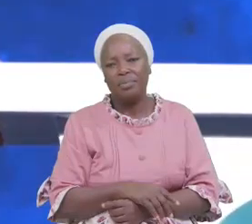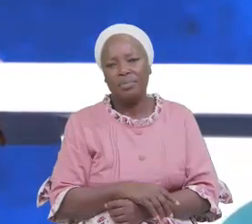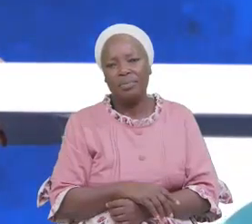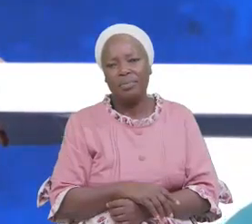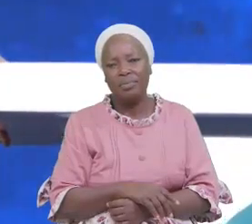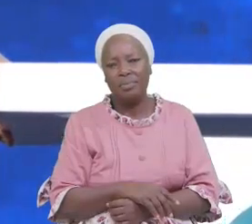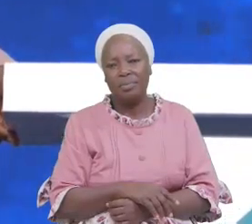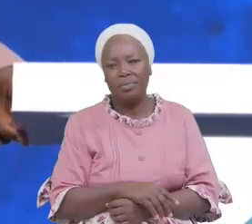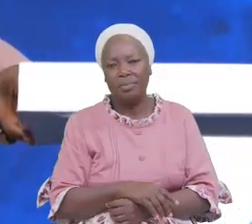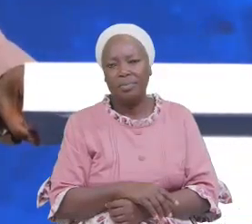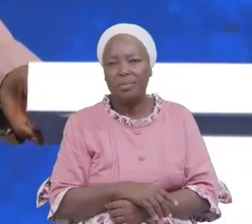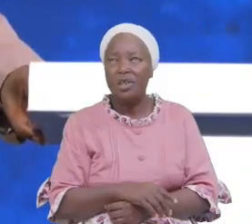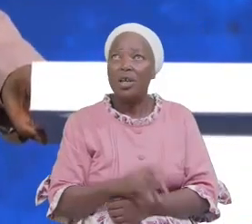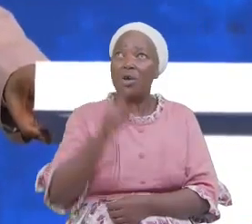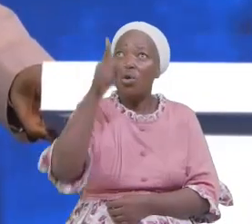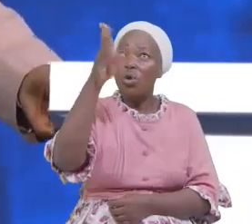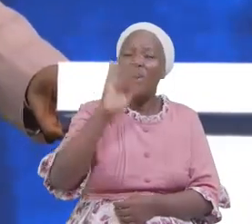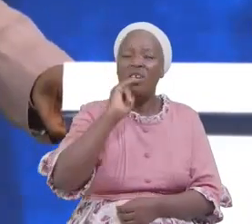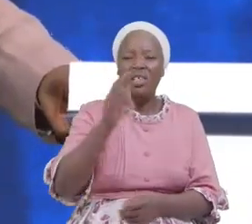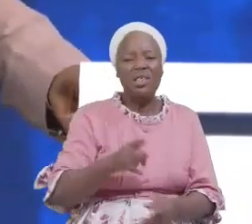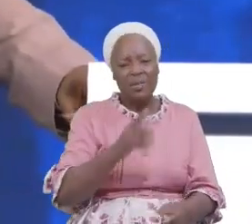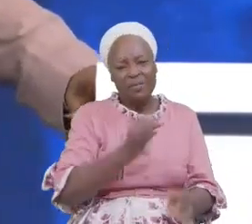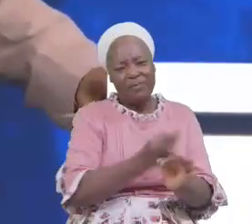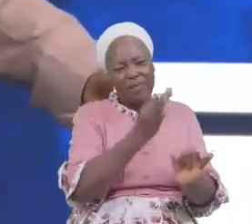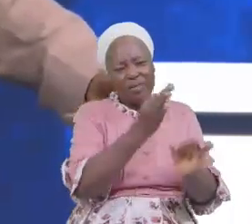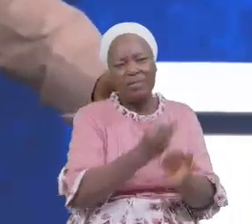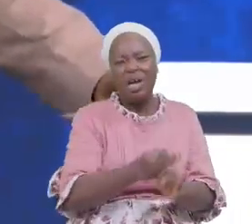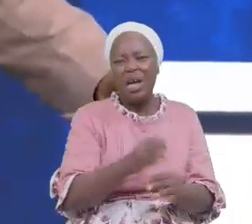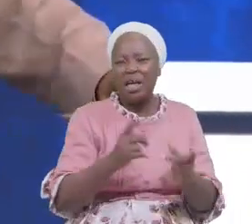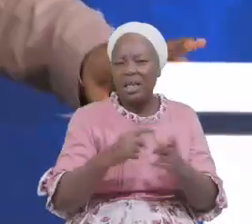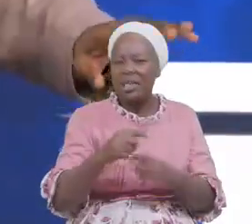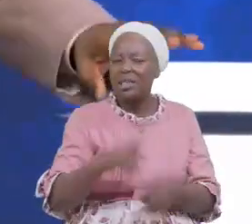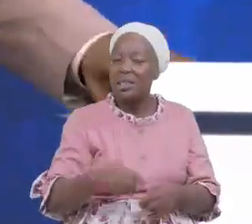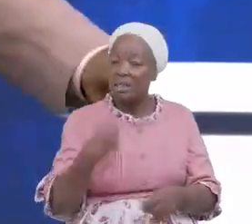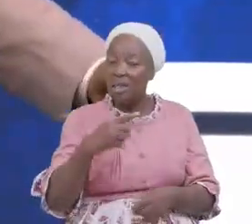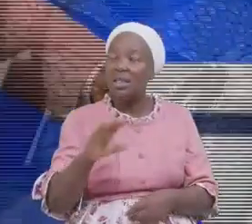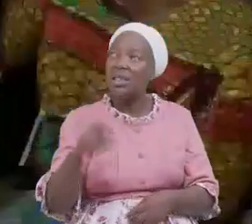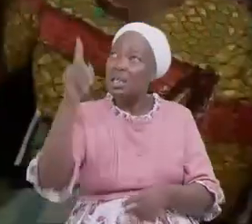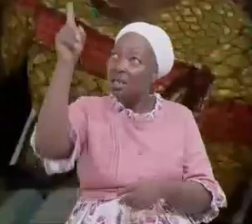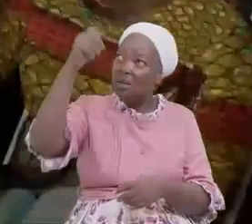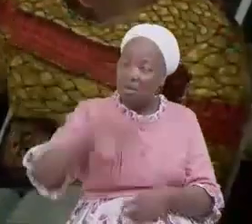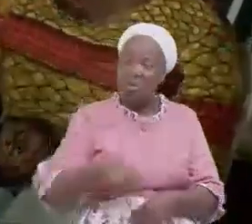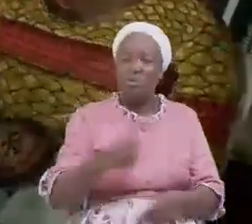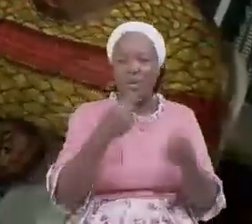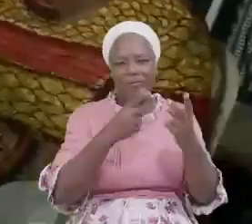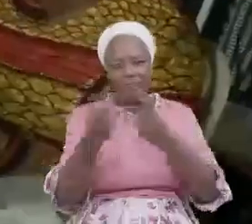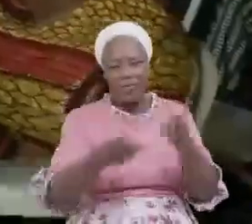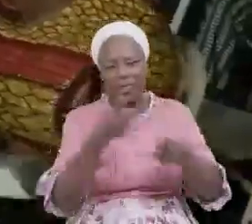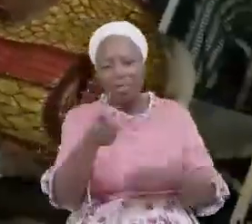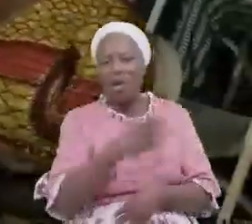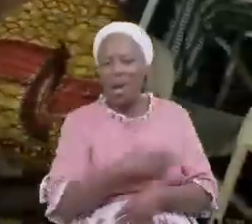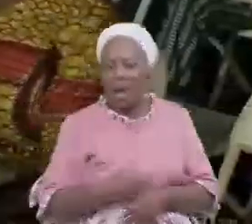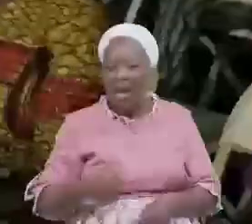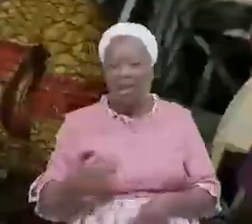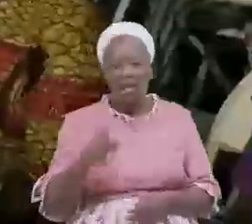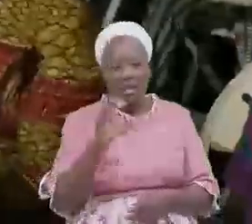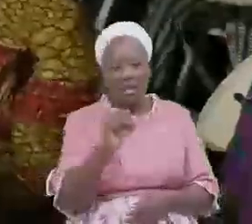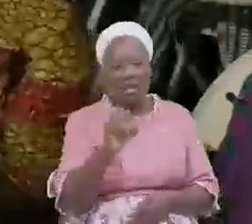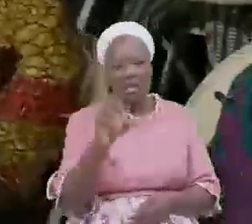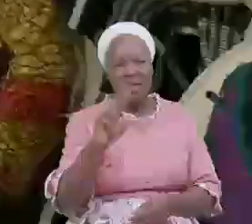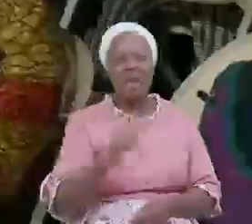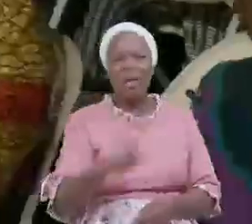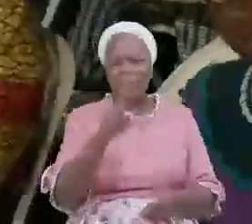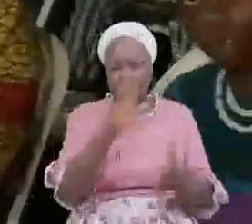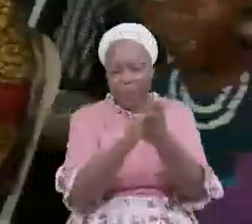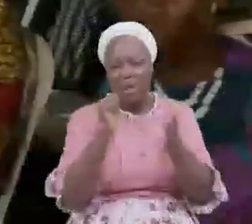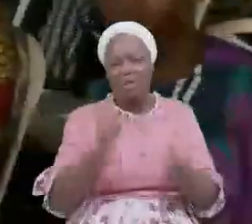He's faithful. He said, I'll come and visit you. And Sarah believed.